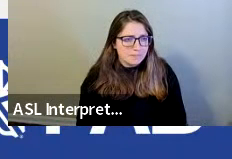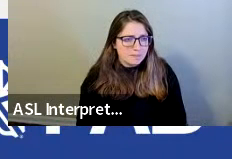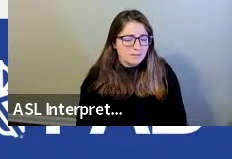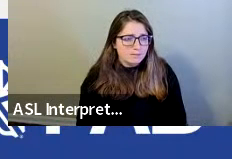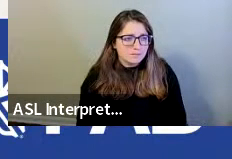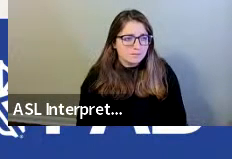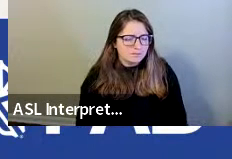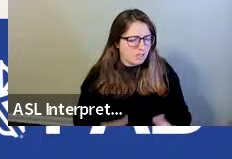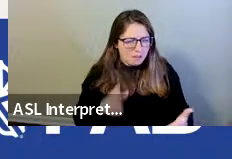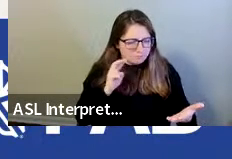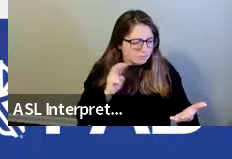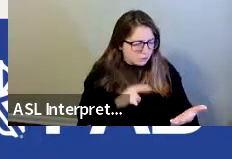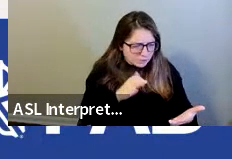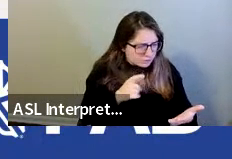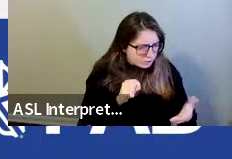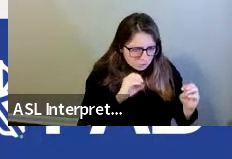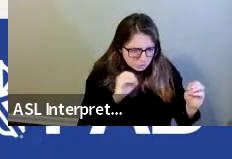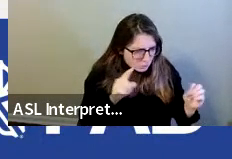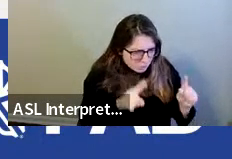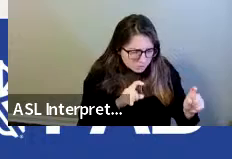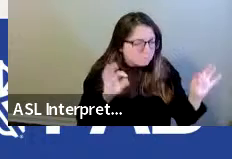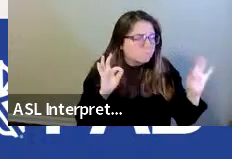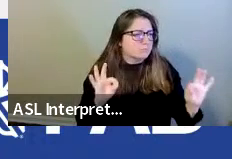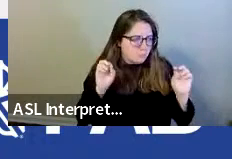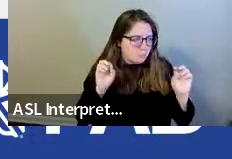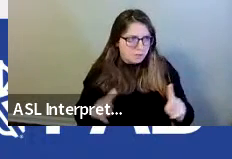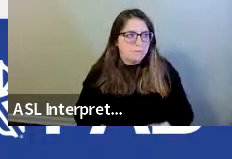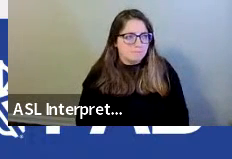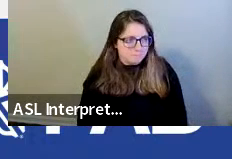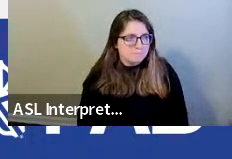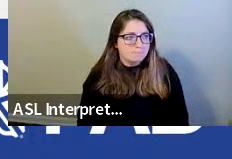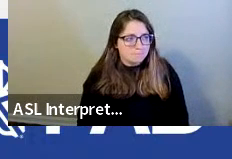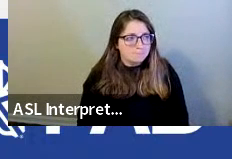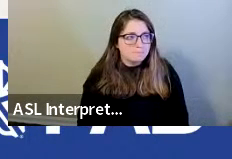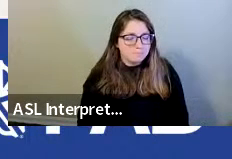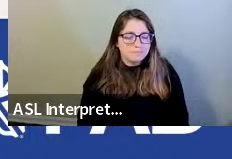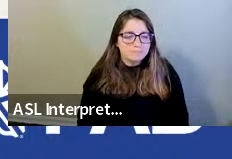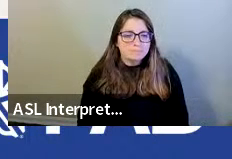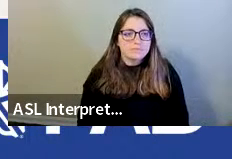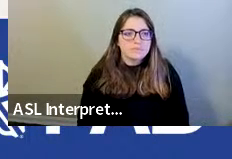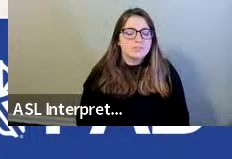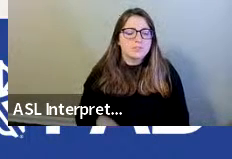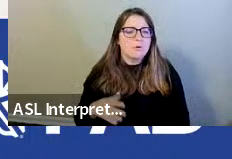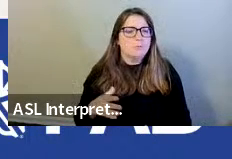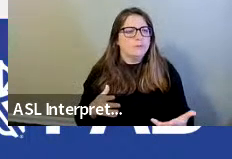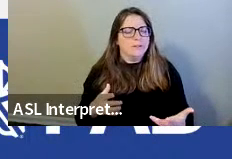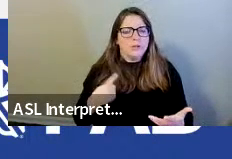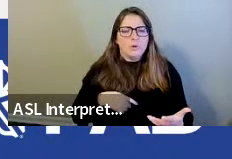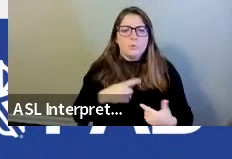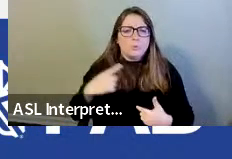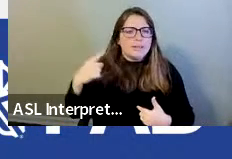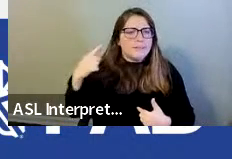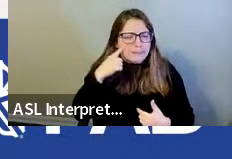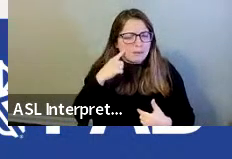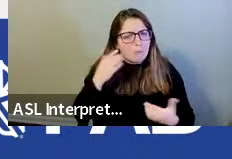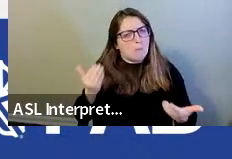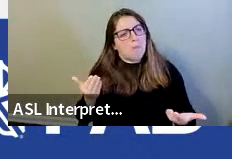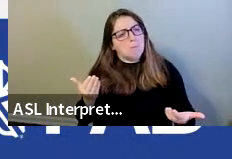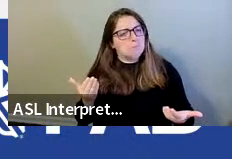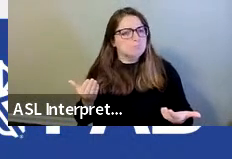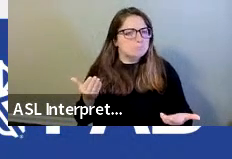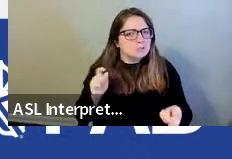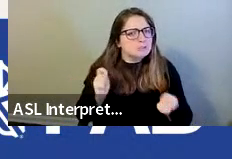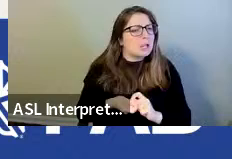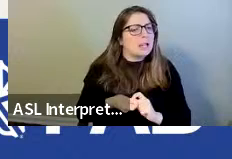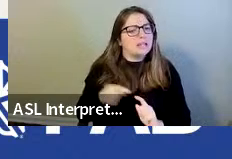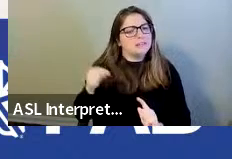Sorry, just checking the chat to make sure there were no questions in there. What we think should be different. We have some proposed features. To deal